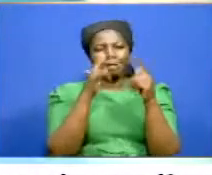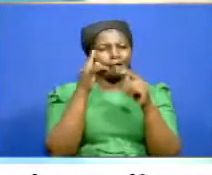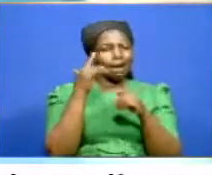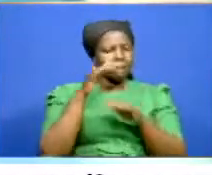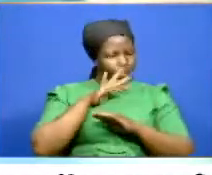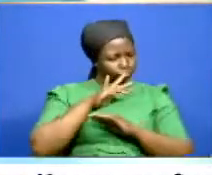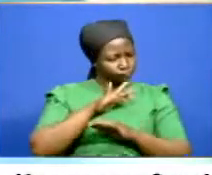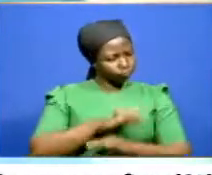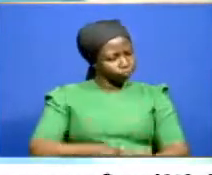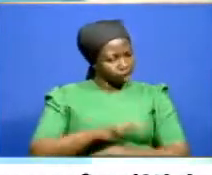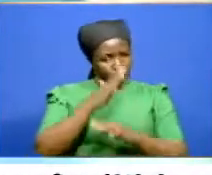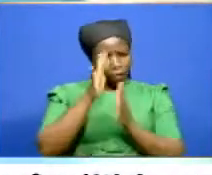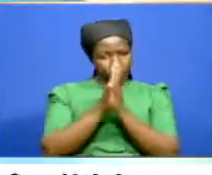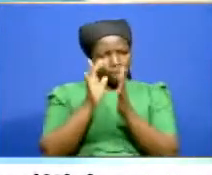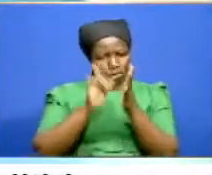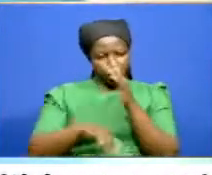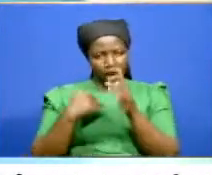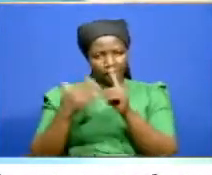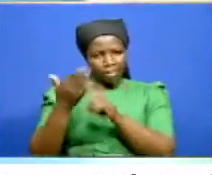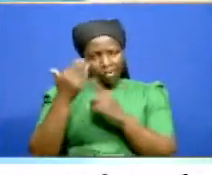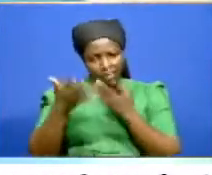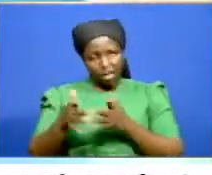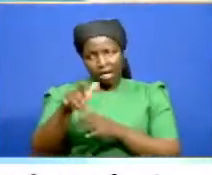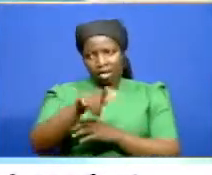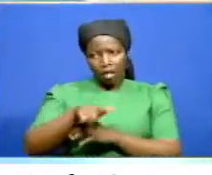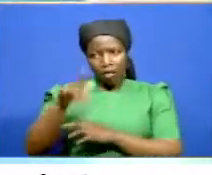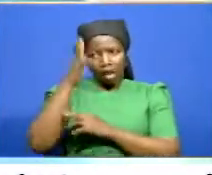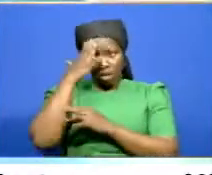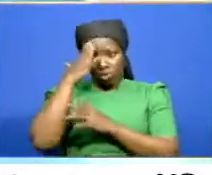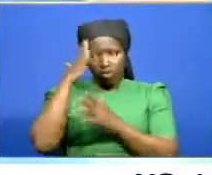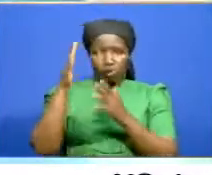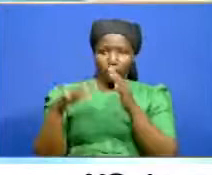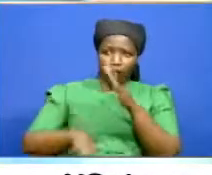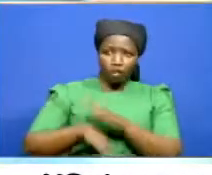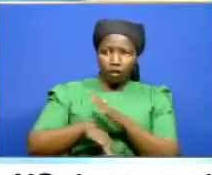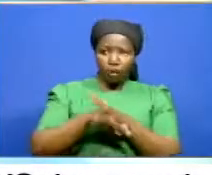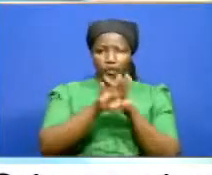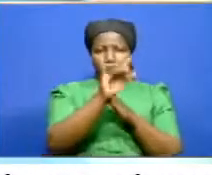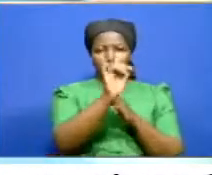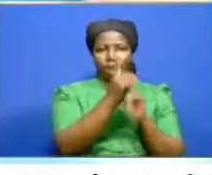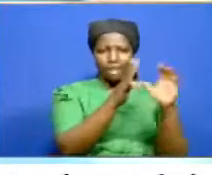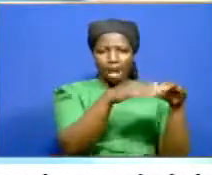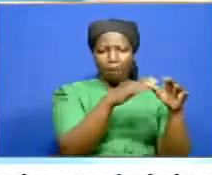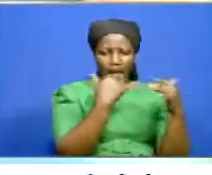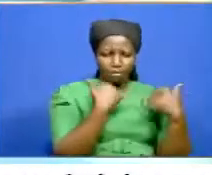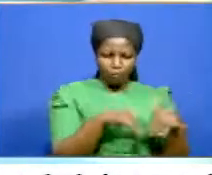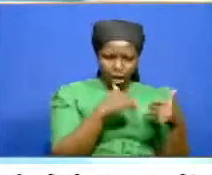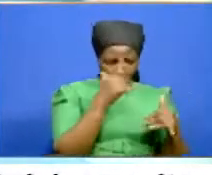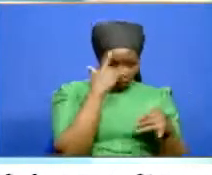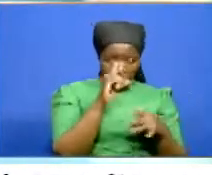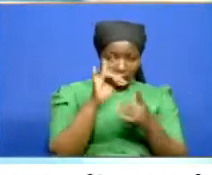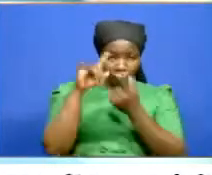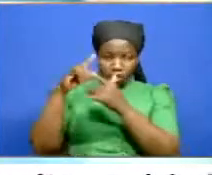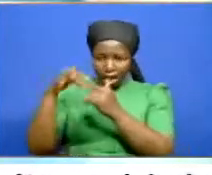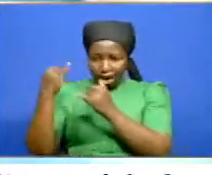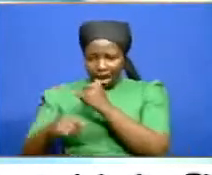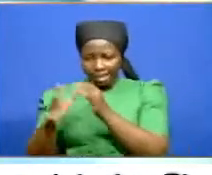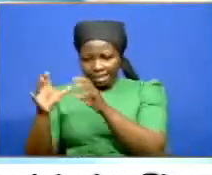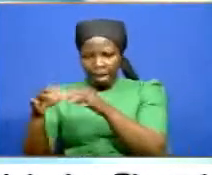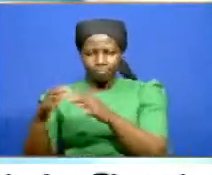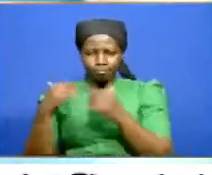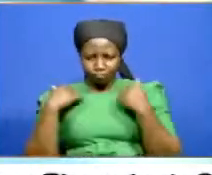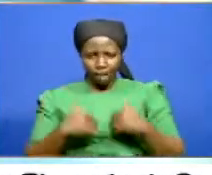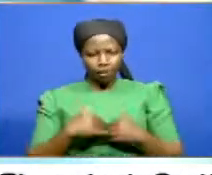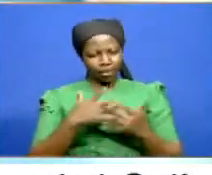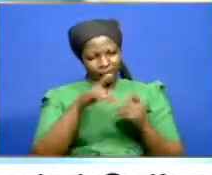know all the opportunities that it has given to me. From the first club that I ever played for to the last club, I owe all those clubs all